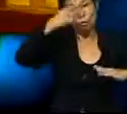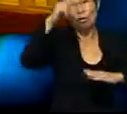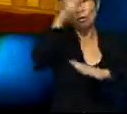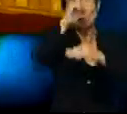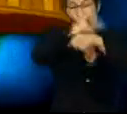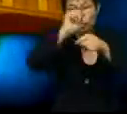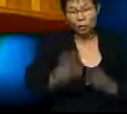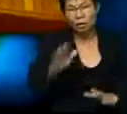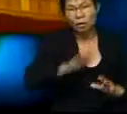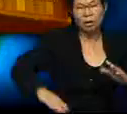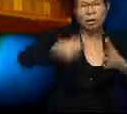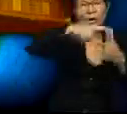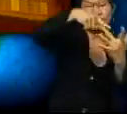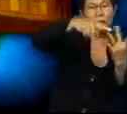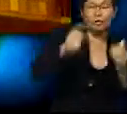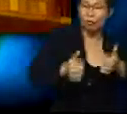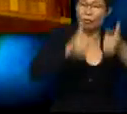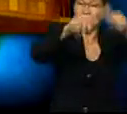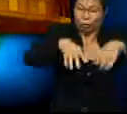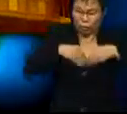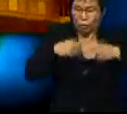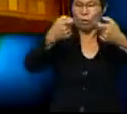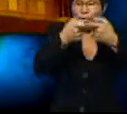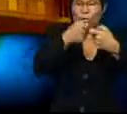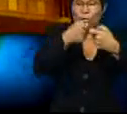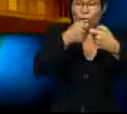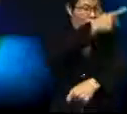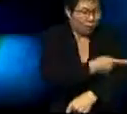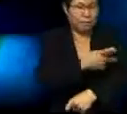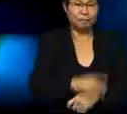were among the first to receive electric power.